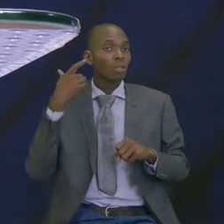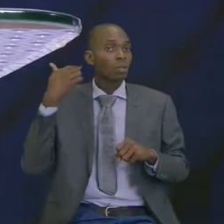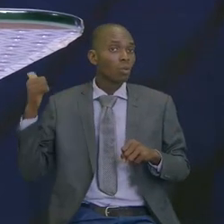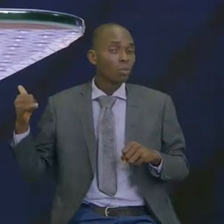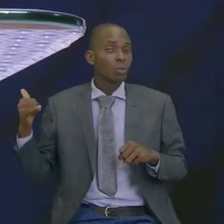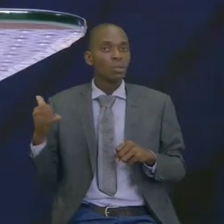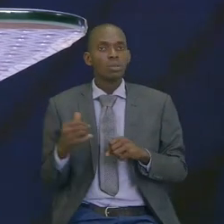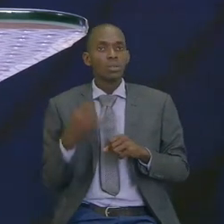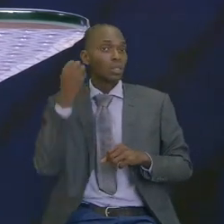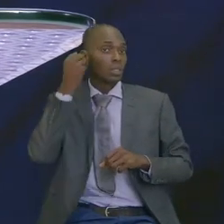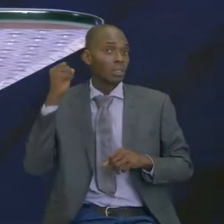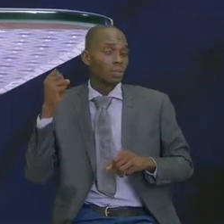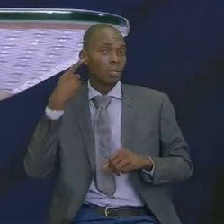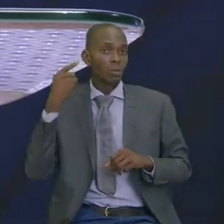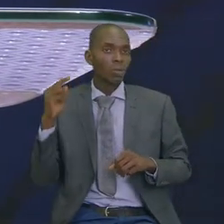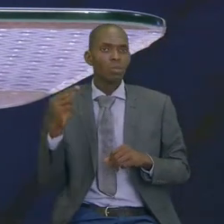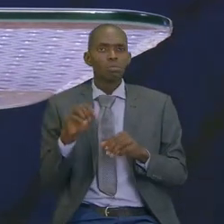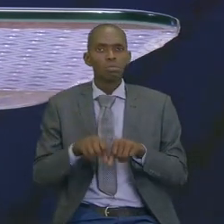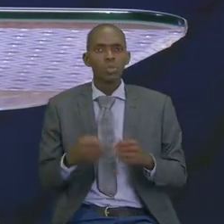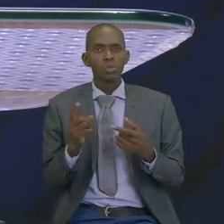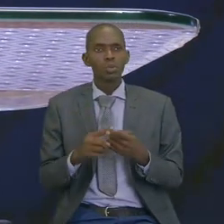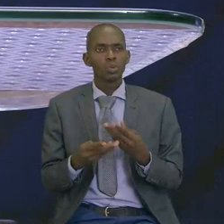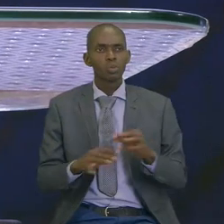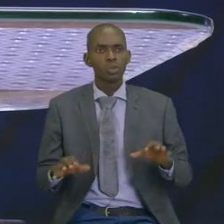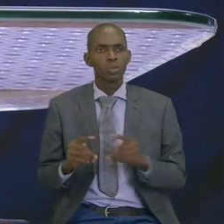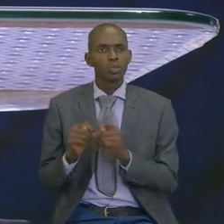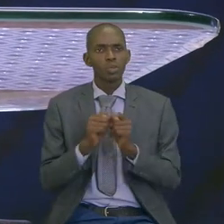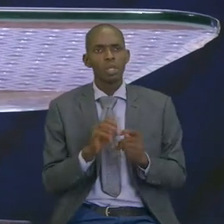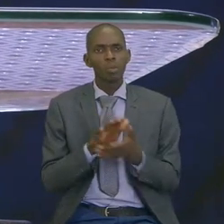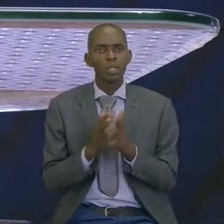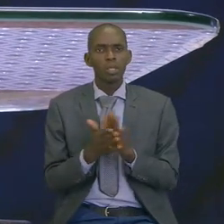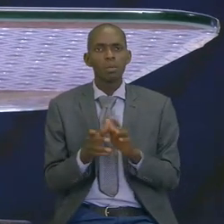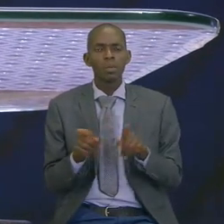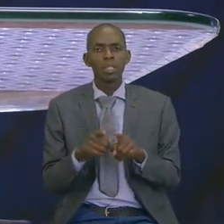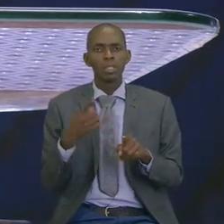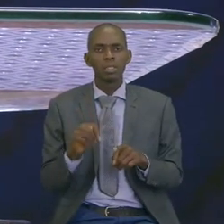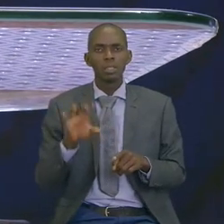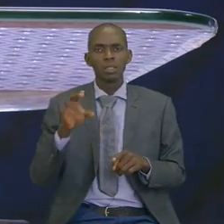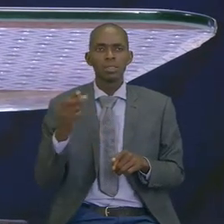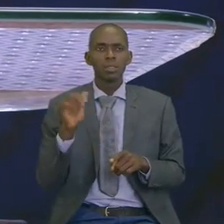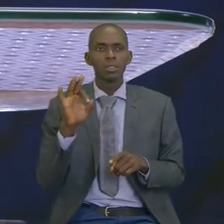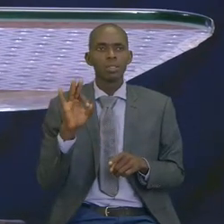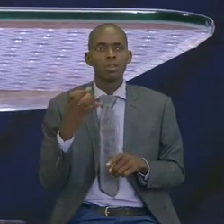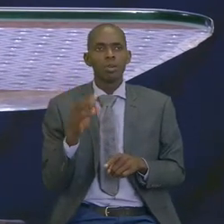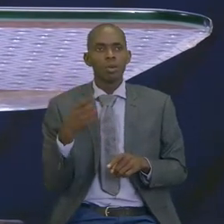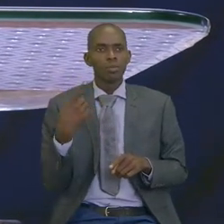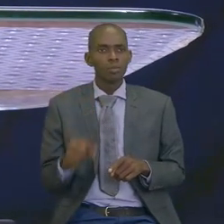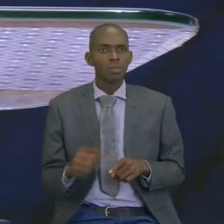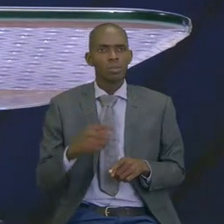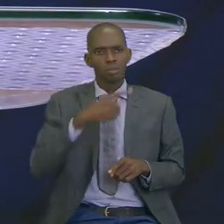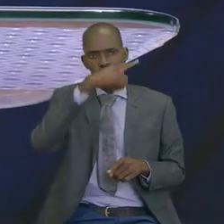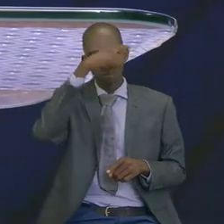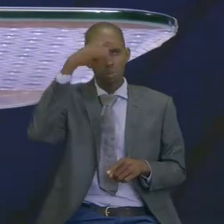pieces together, and became like chaff, like the chaff of the summer